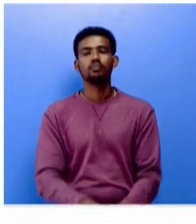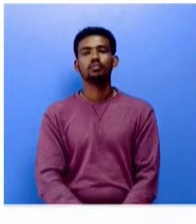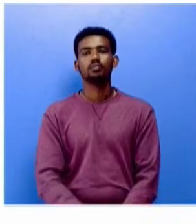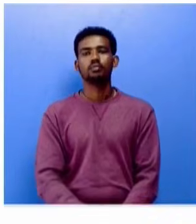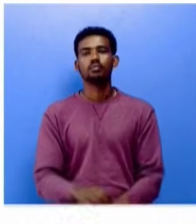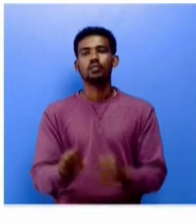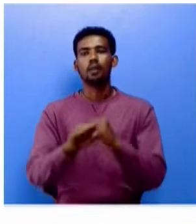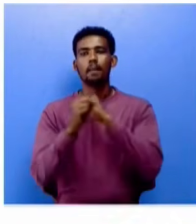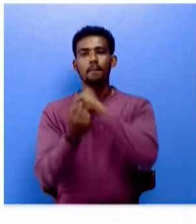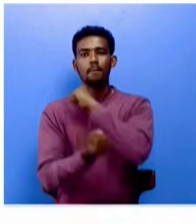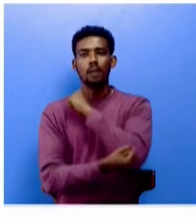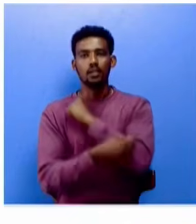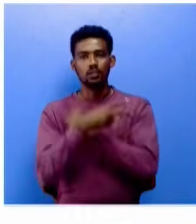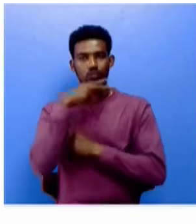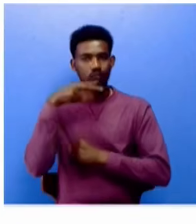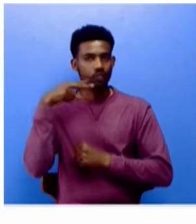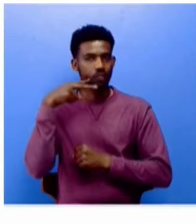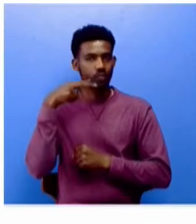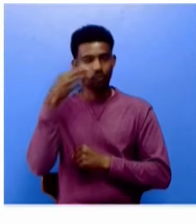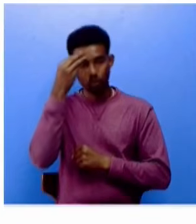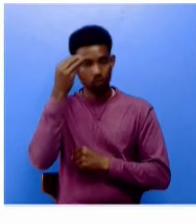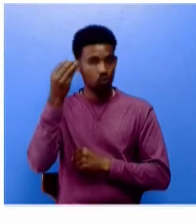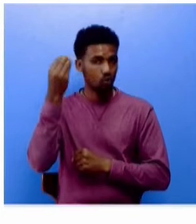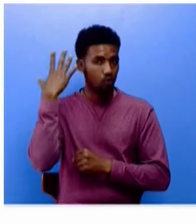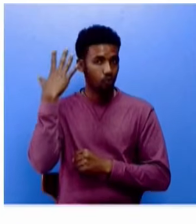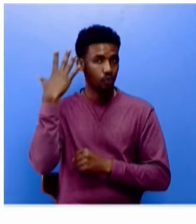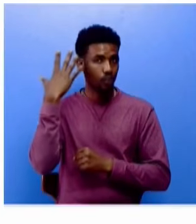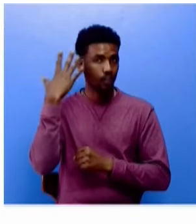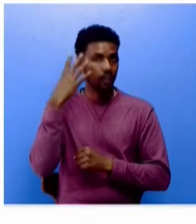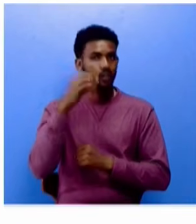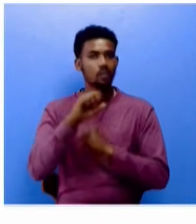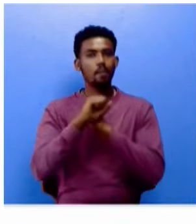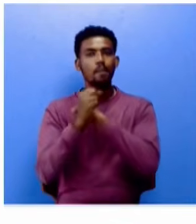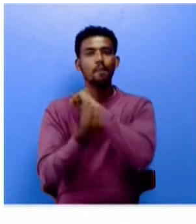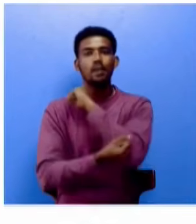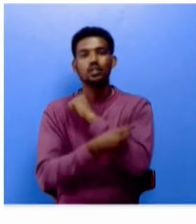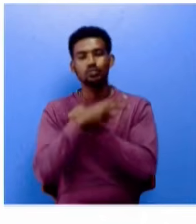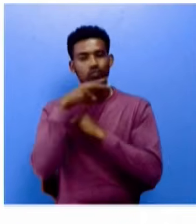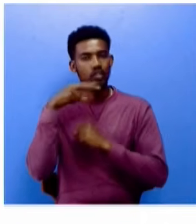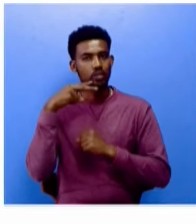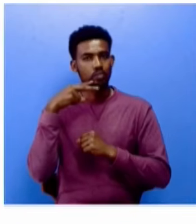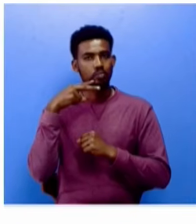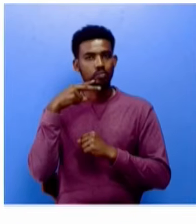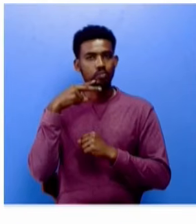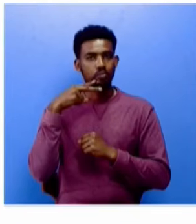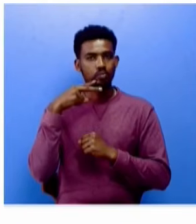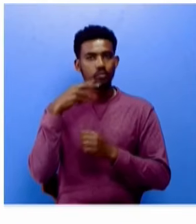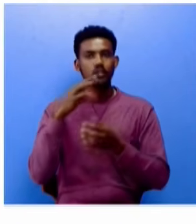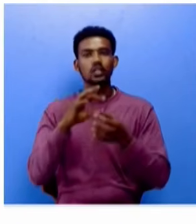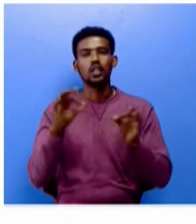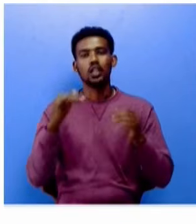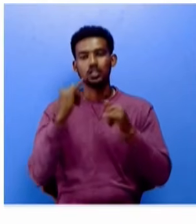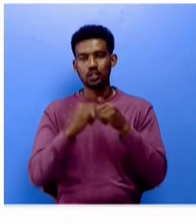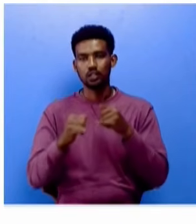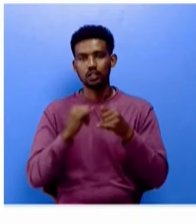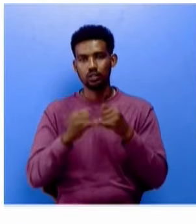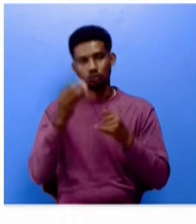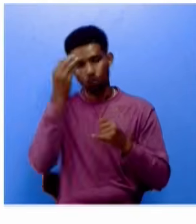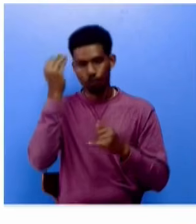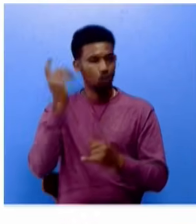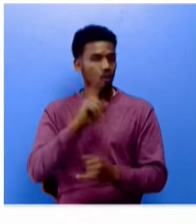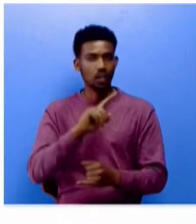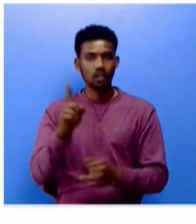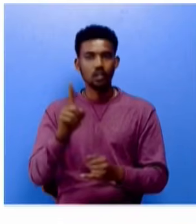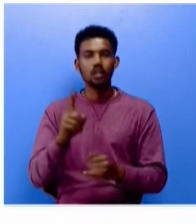base verb. Don't forget to put base verb at the end of such kinds of sentence. So,